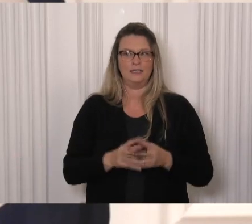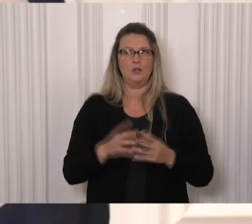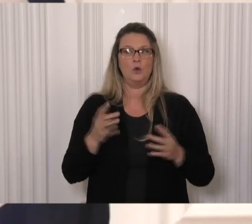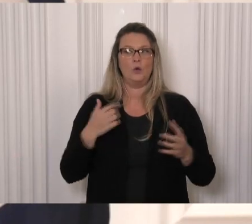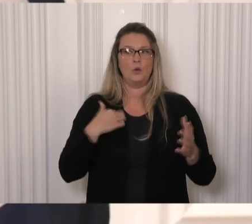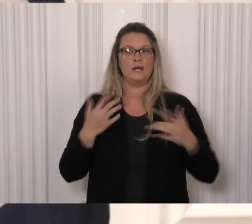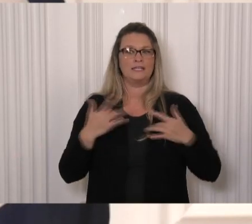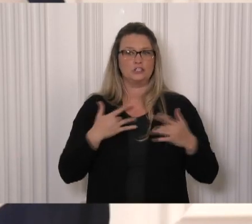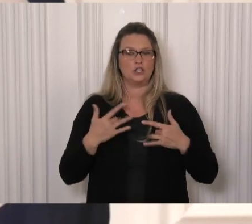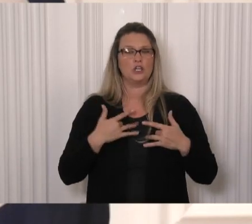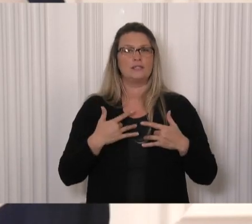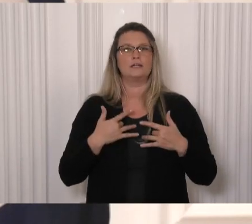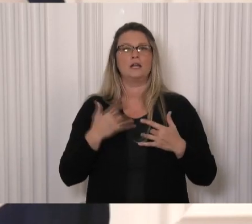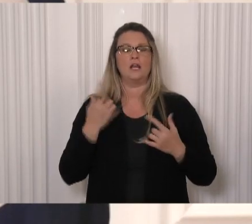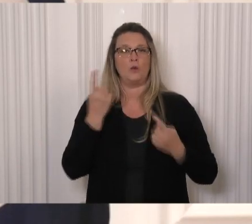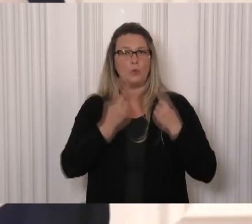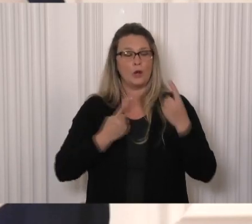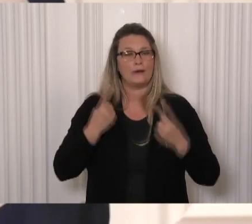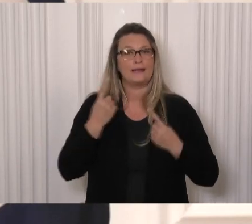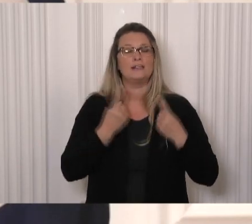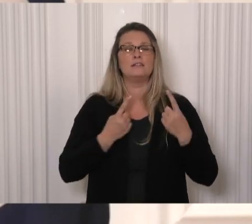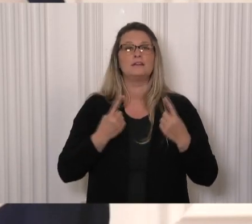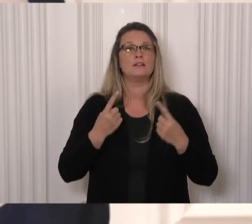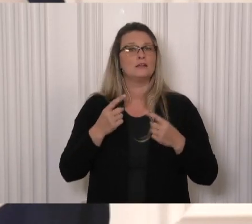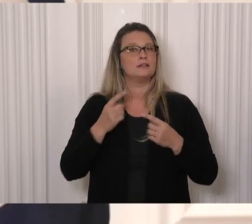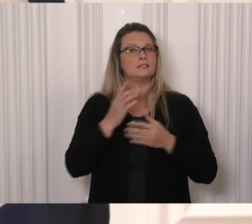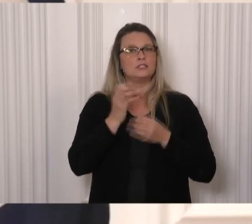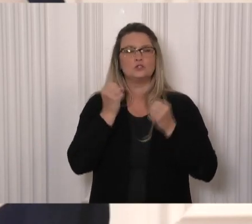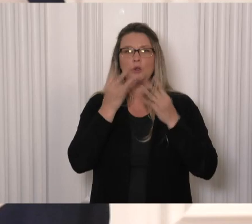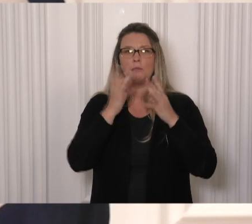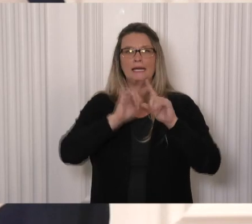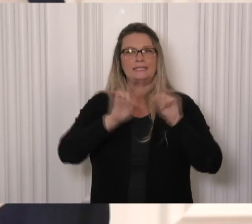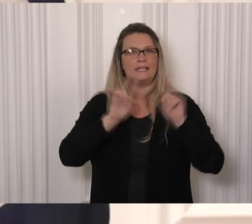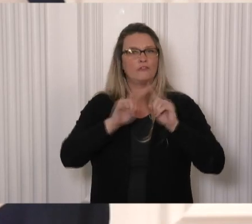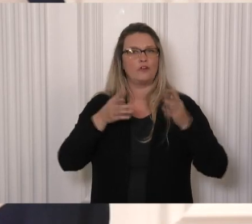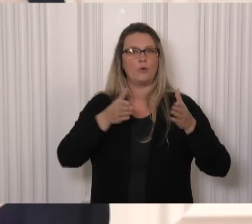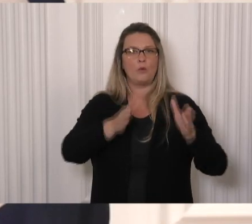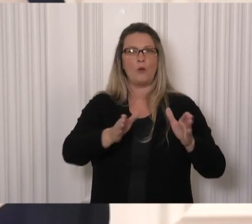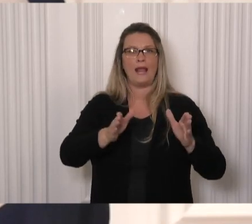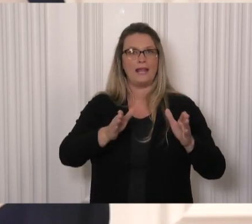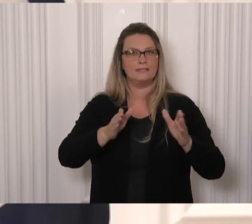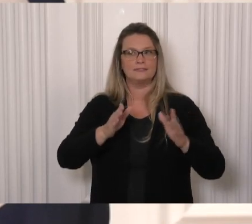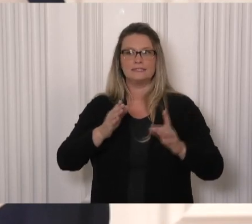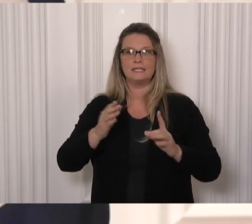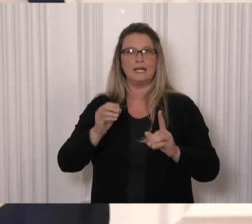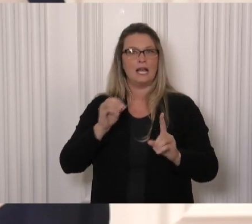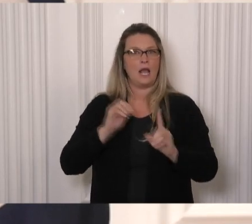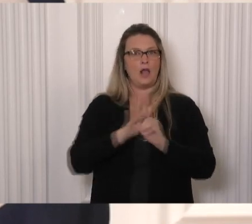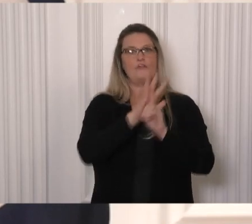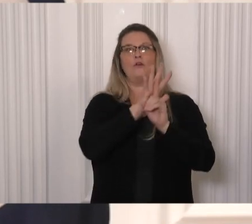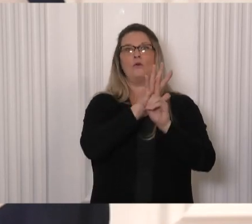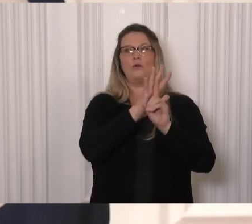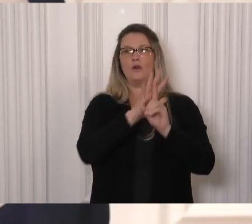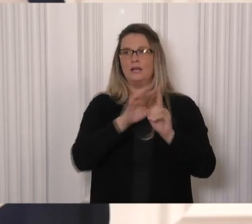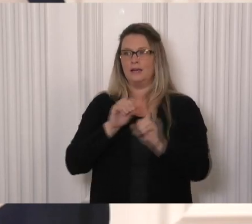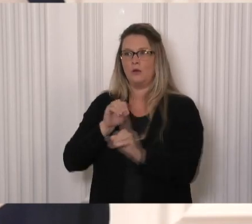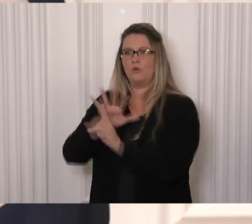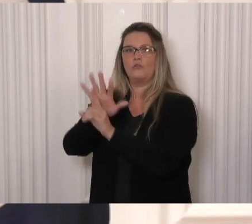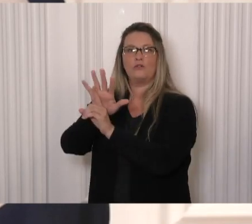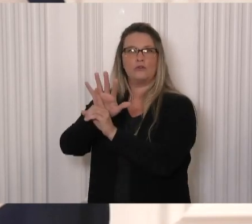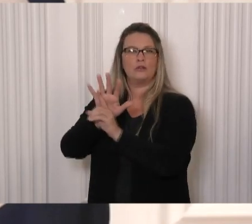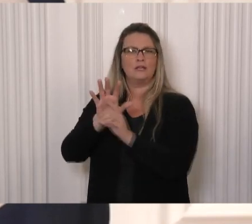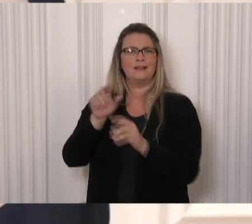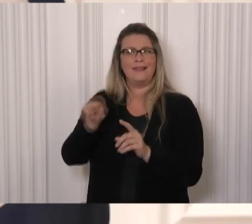worried. We're worried about that because so many different ways of invasion of this terrible virus could get to the